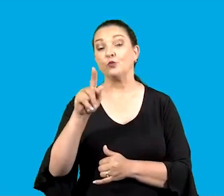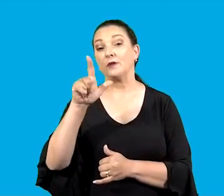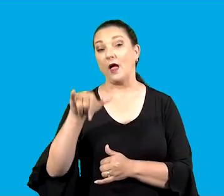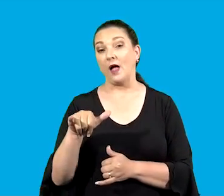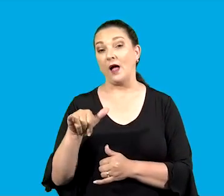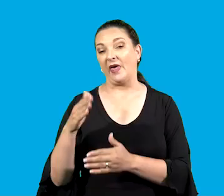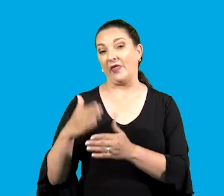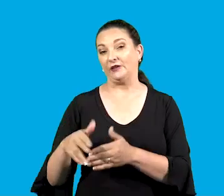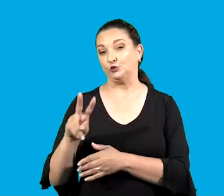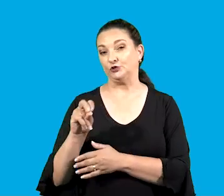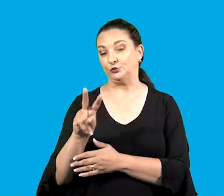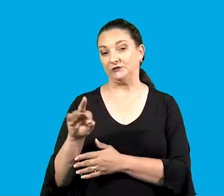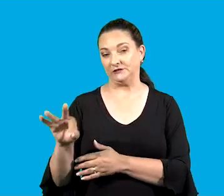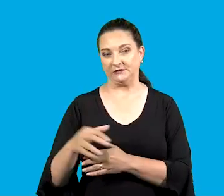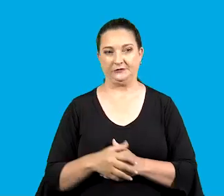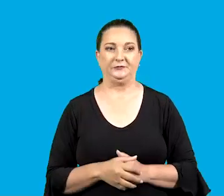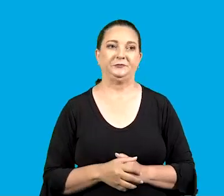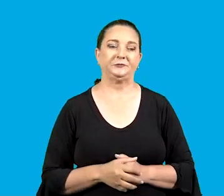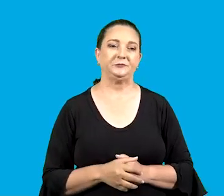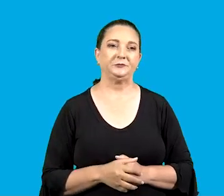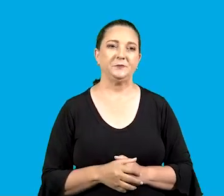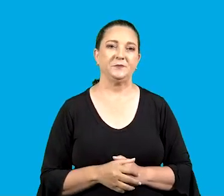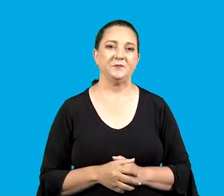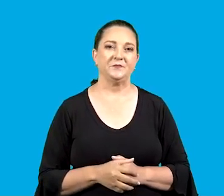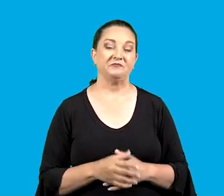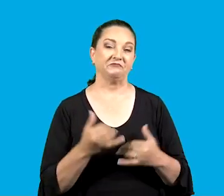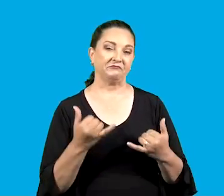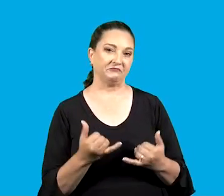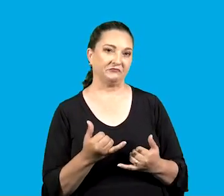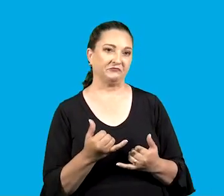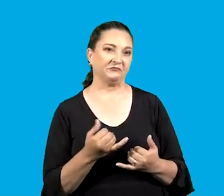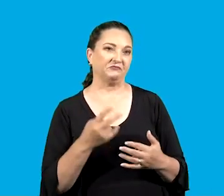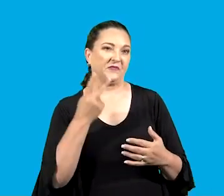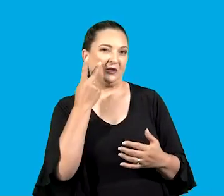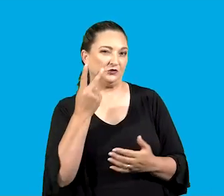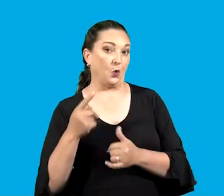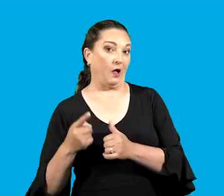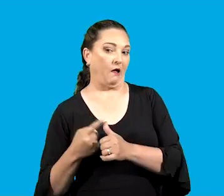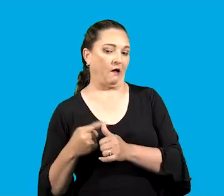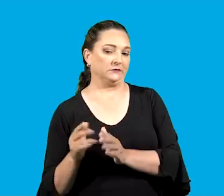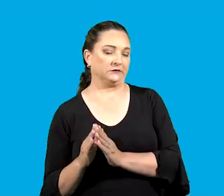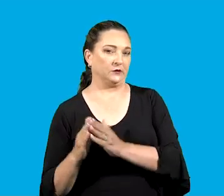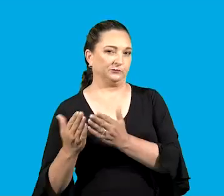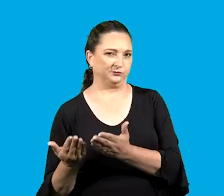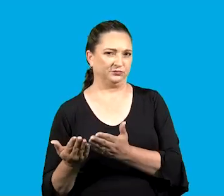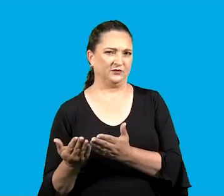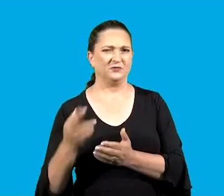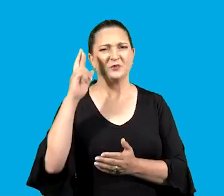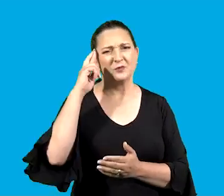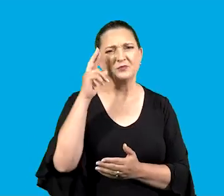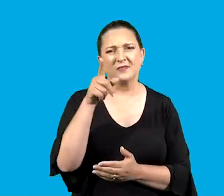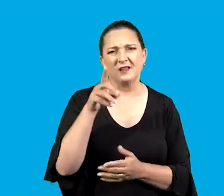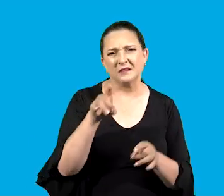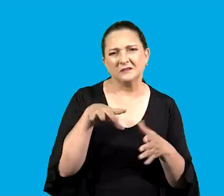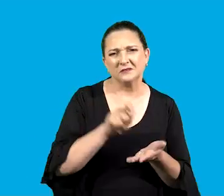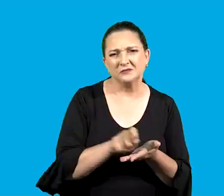July 2023. Okay. I am going to look at the answer book now. So remember, when you are